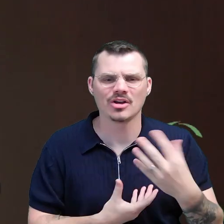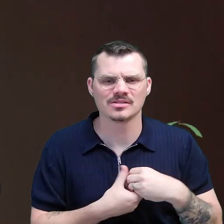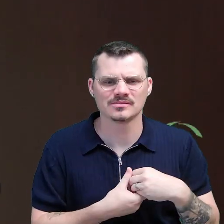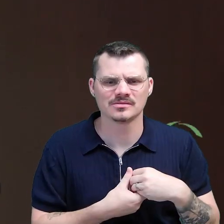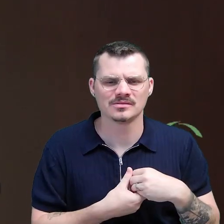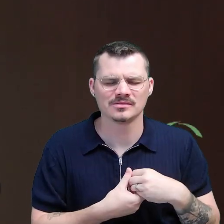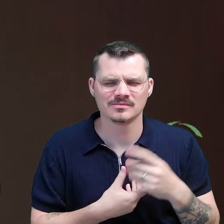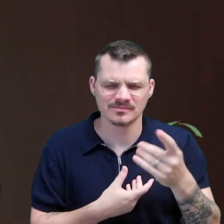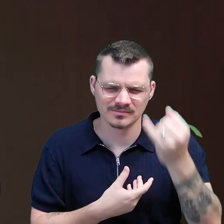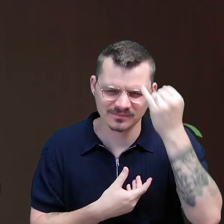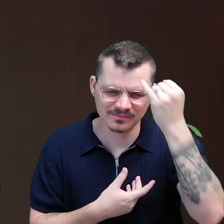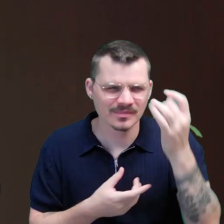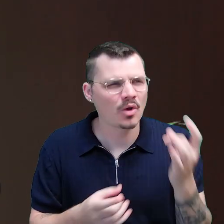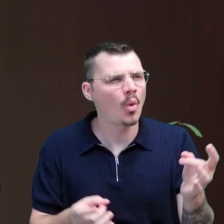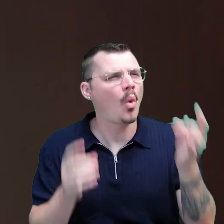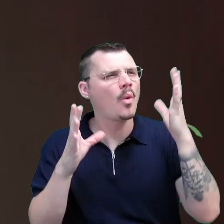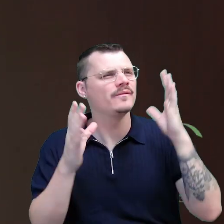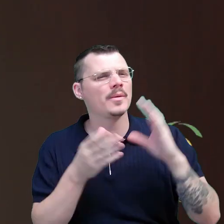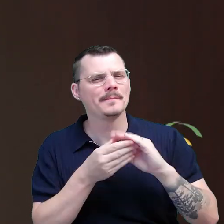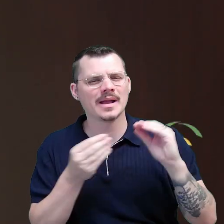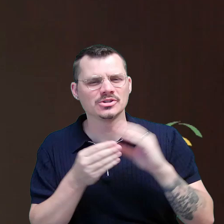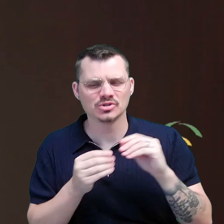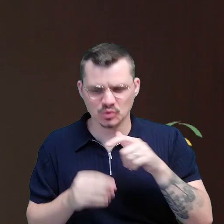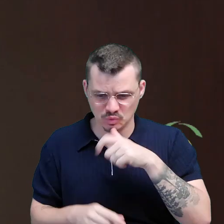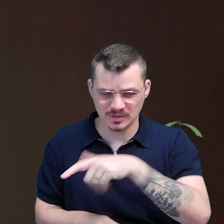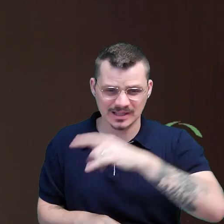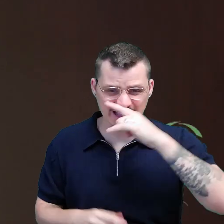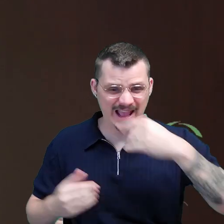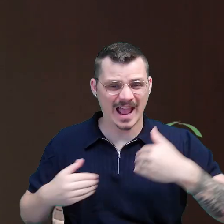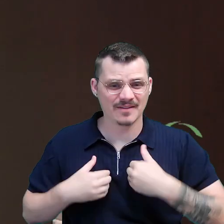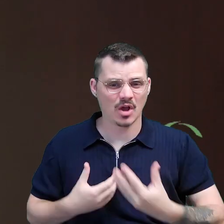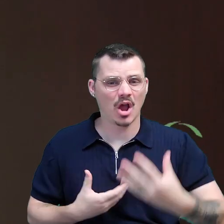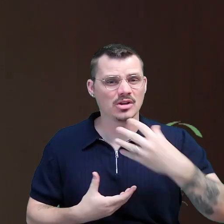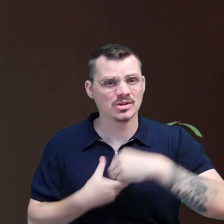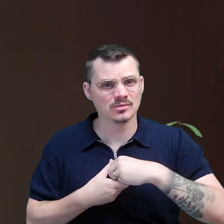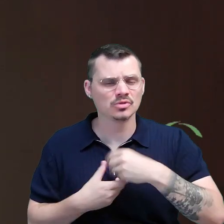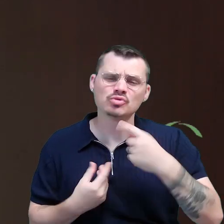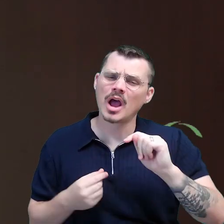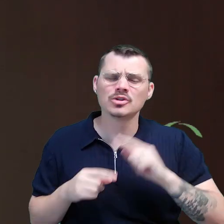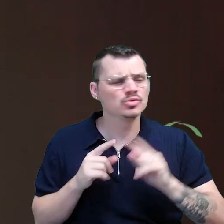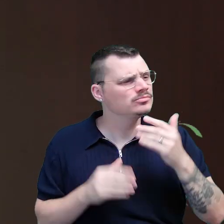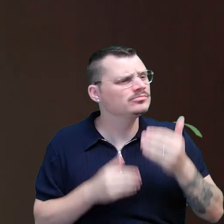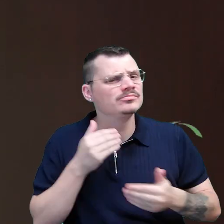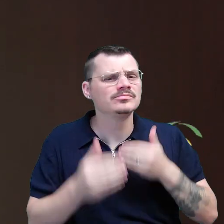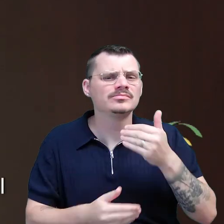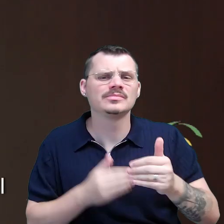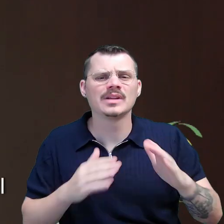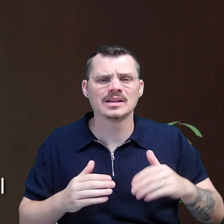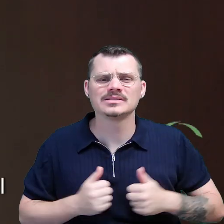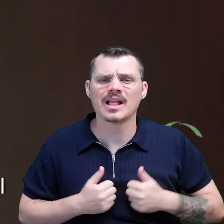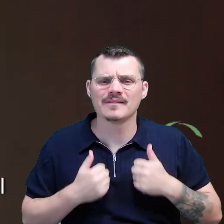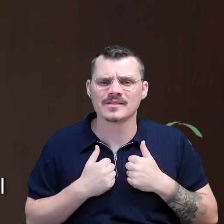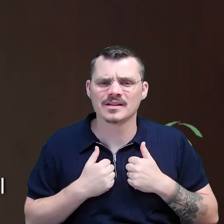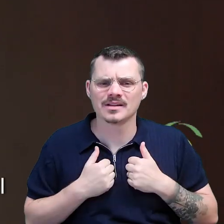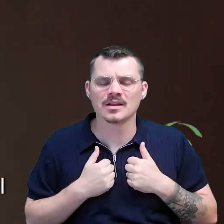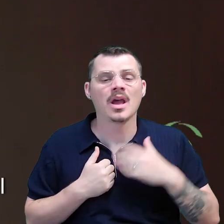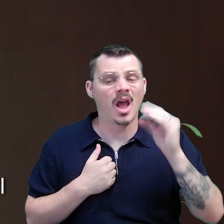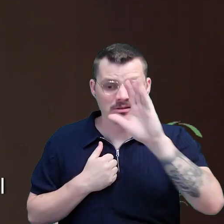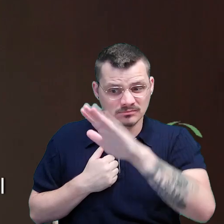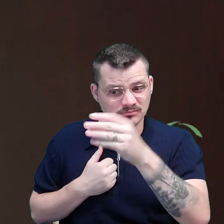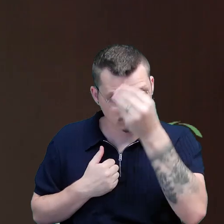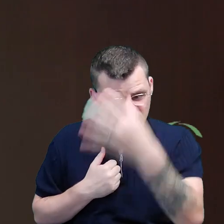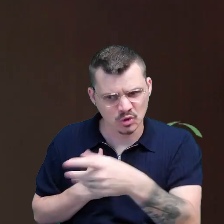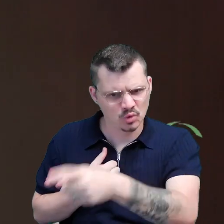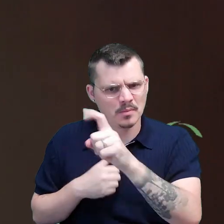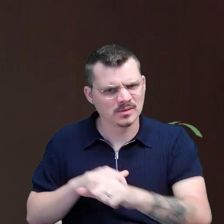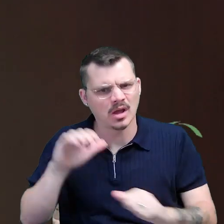What a horrifying message to give to a little kid with autism that's just trying to live his life. And by the way, we want you to